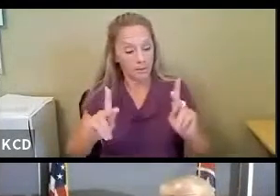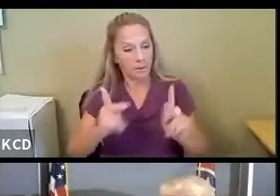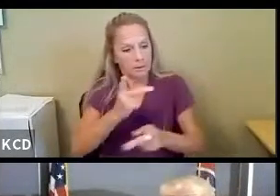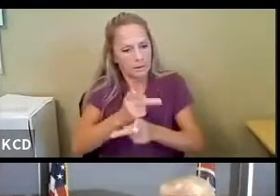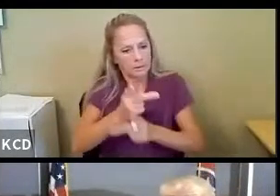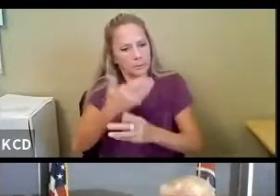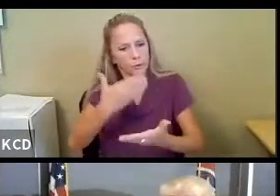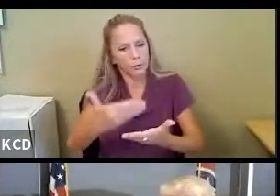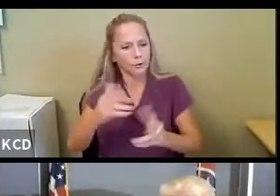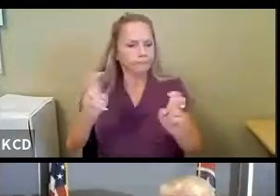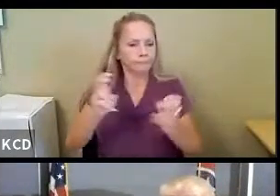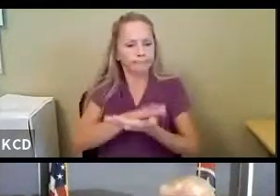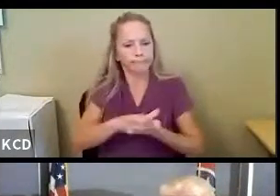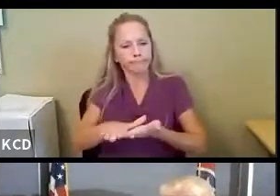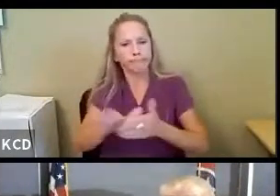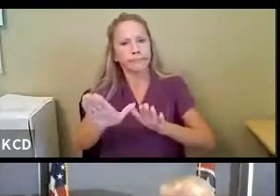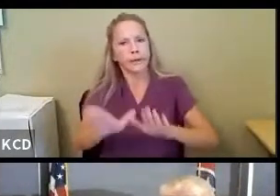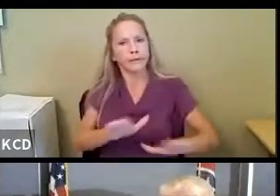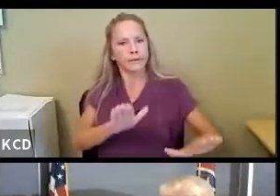my opinion, on this.